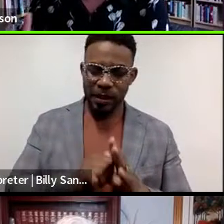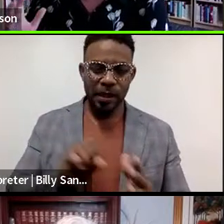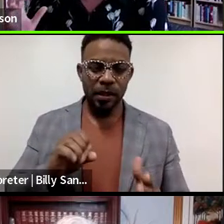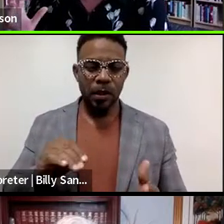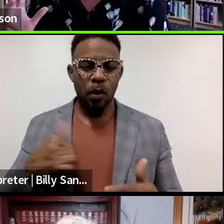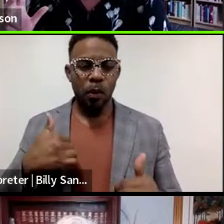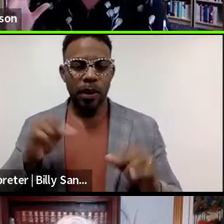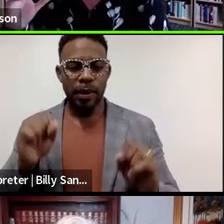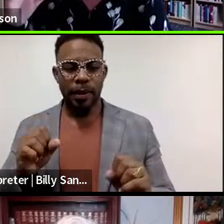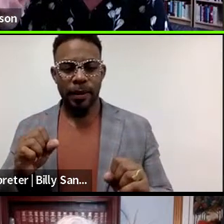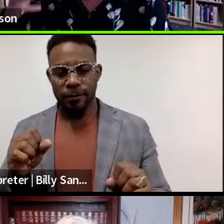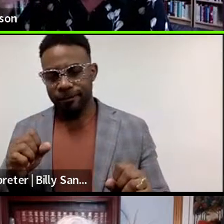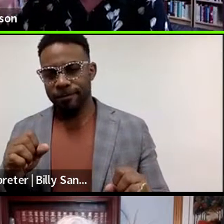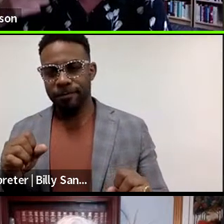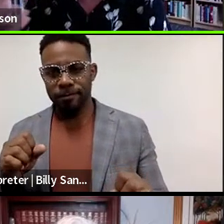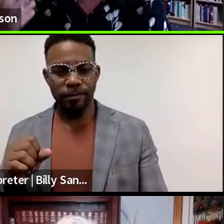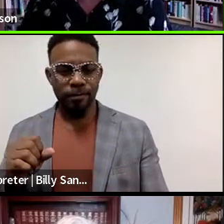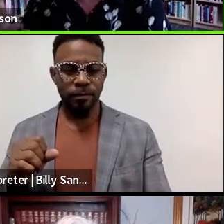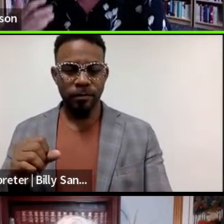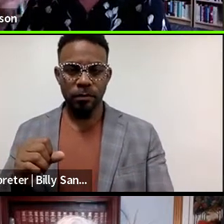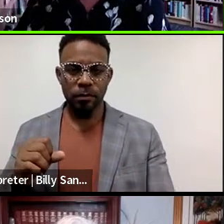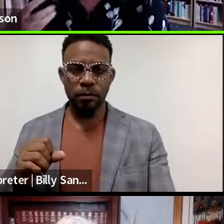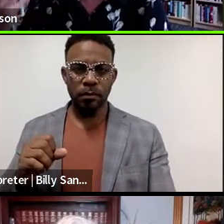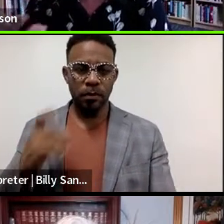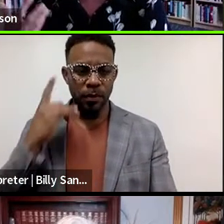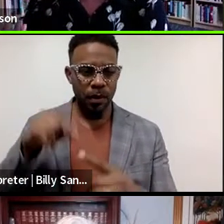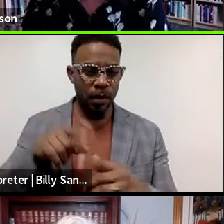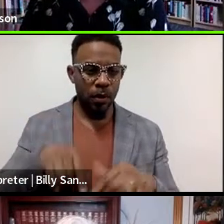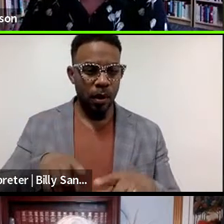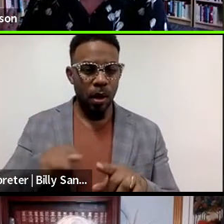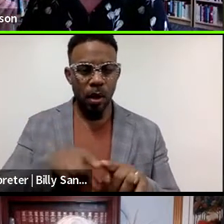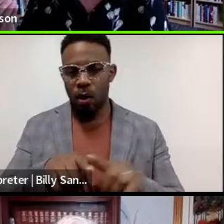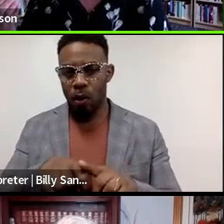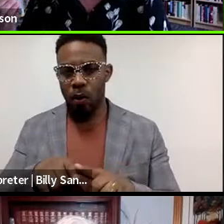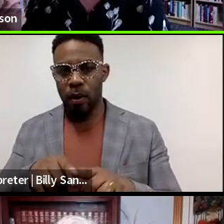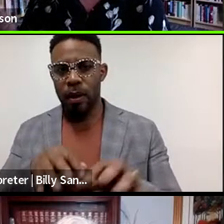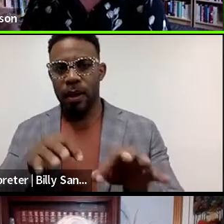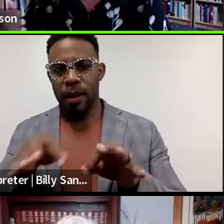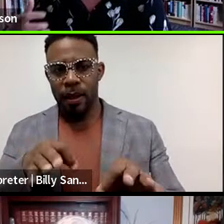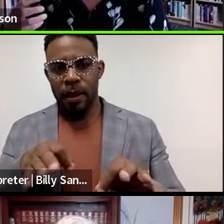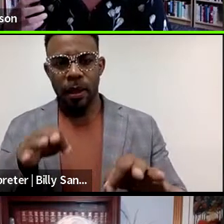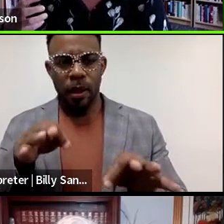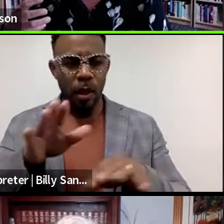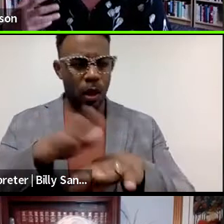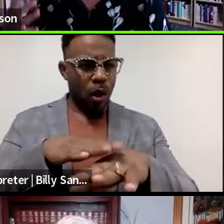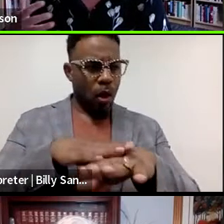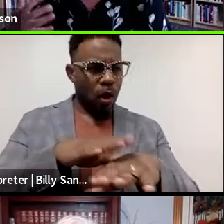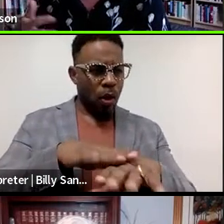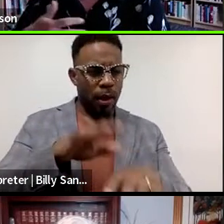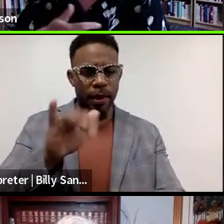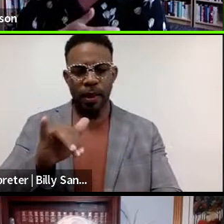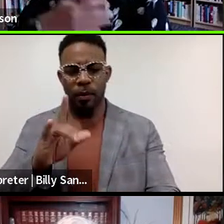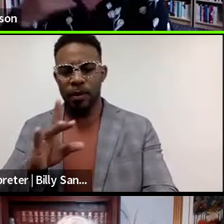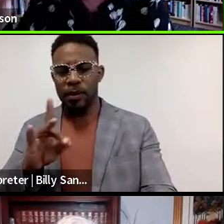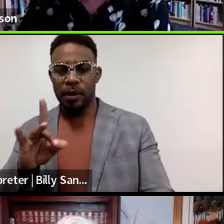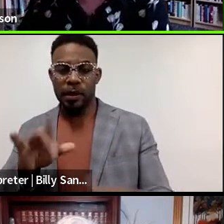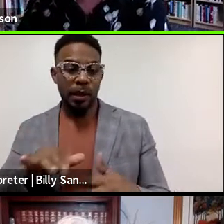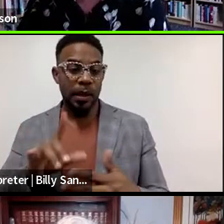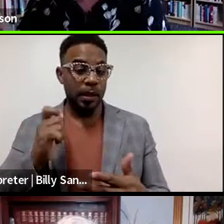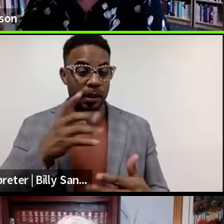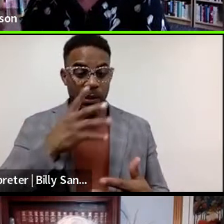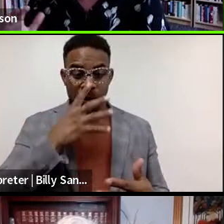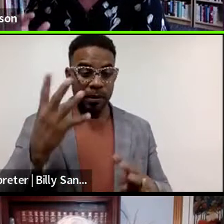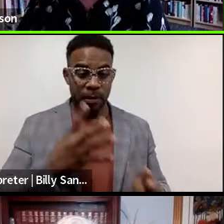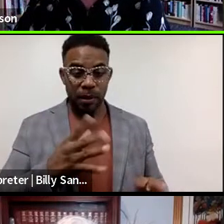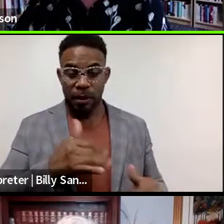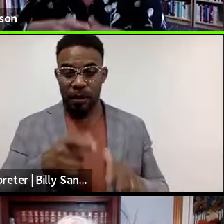that we can think about those while also holding the cautions that would say that, you know, just abandoning